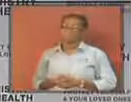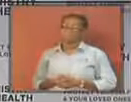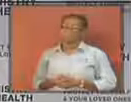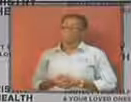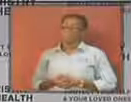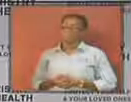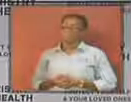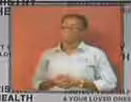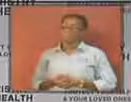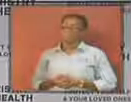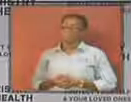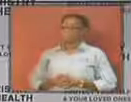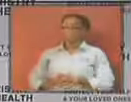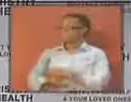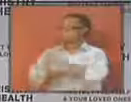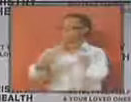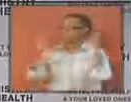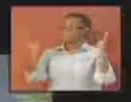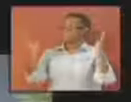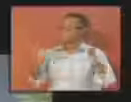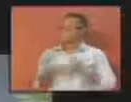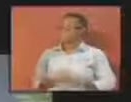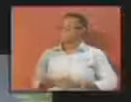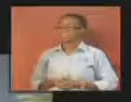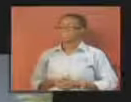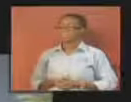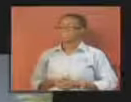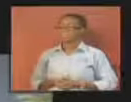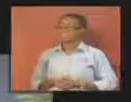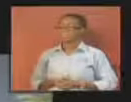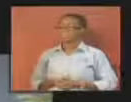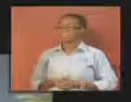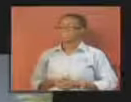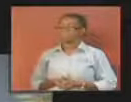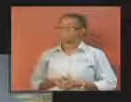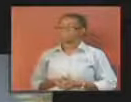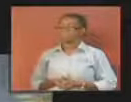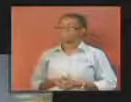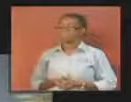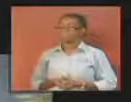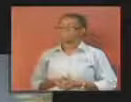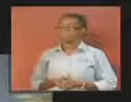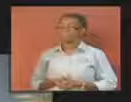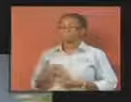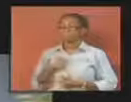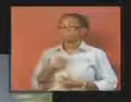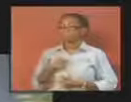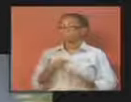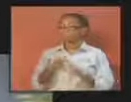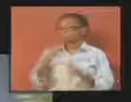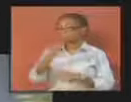Good morning. Terry Ann Brown Campbell from TTT News. I have 2 questions.